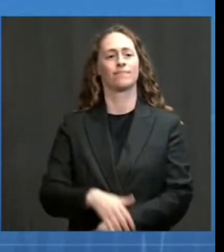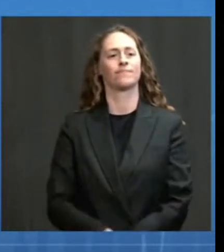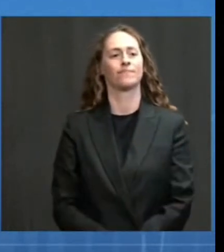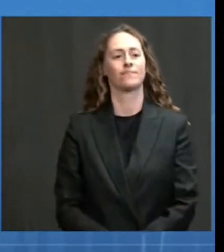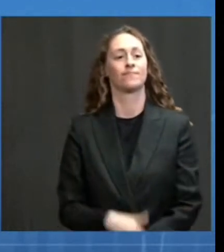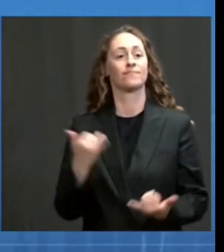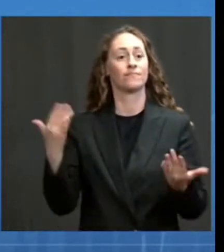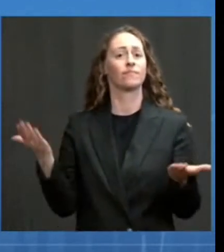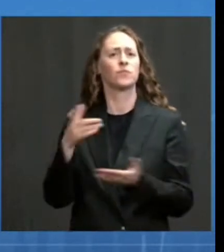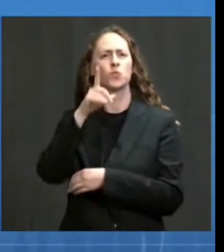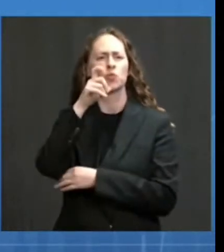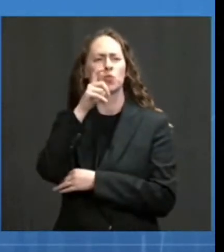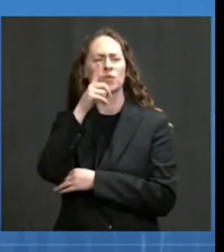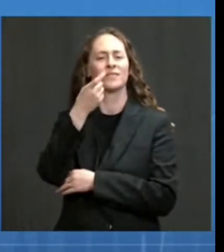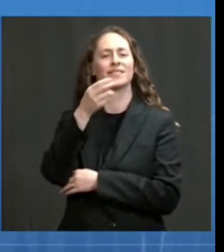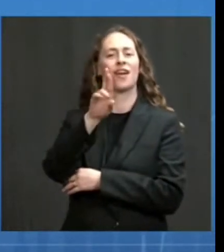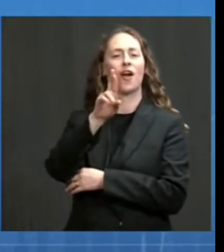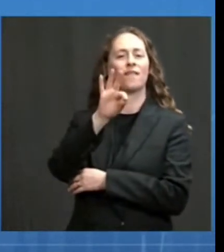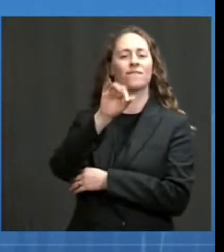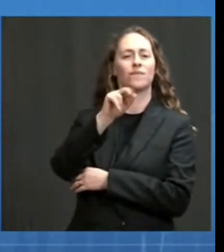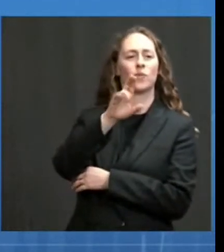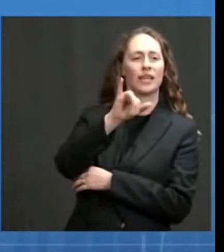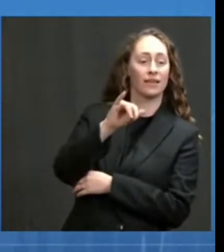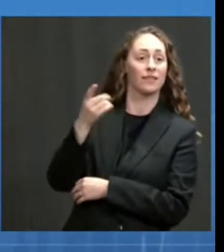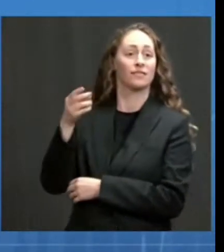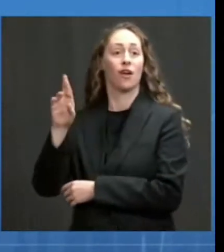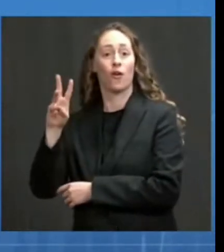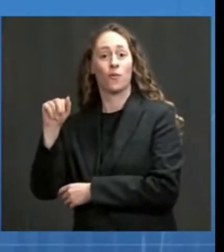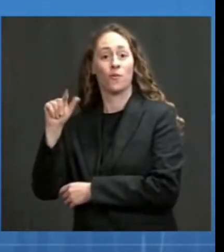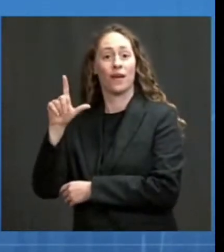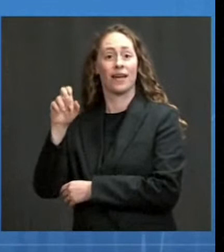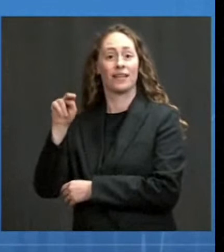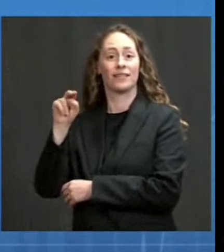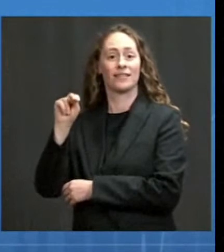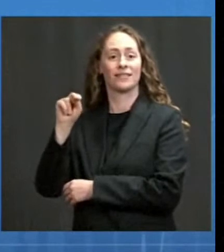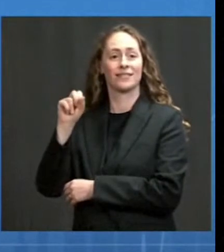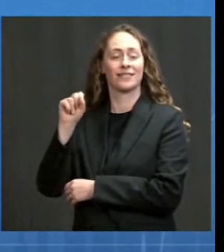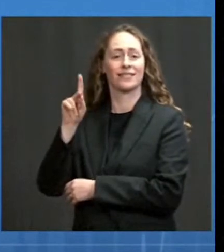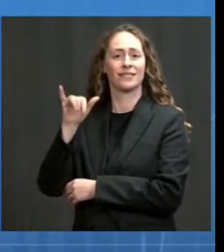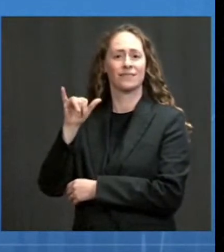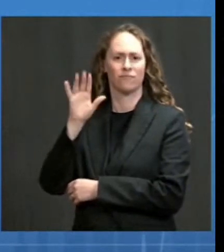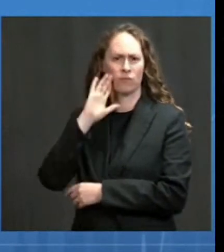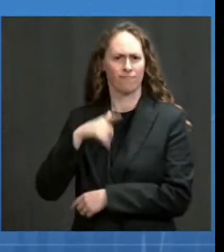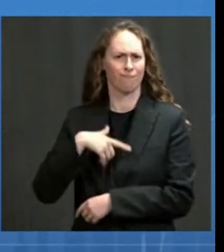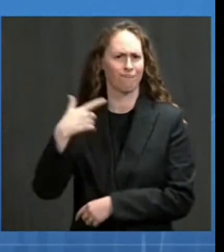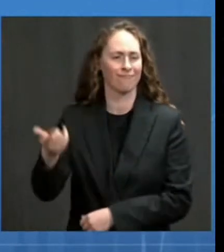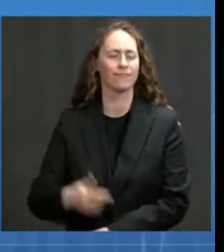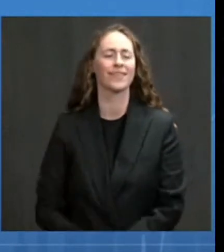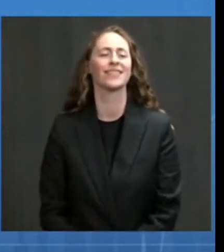and Walensky. First, I want to report on the progress we are making to end the COVID-19